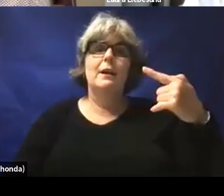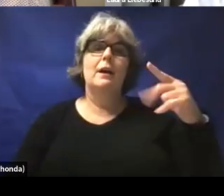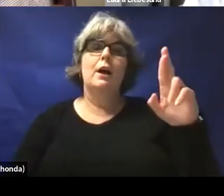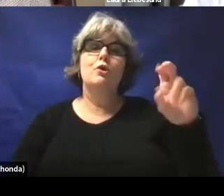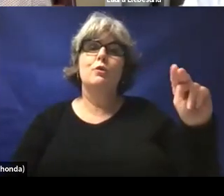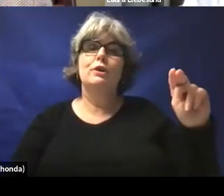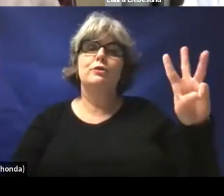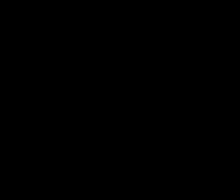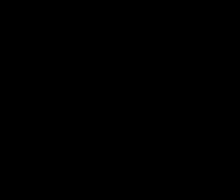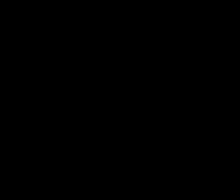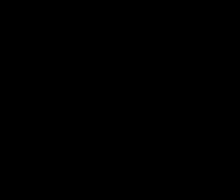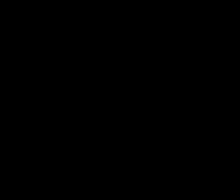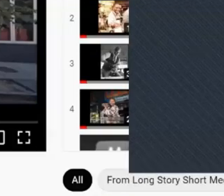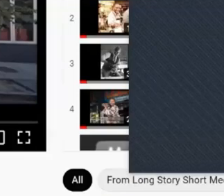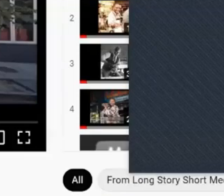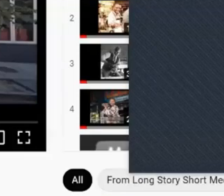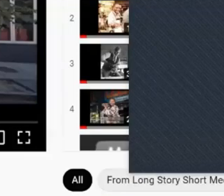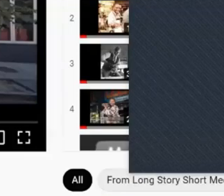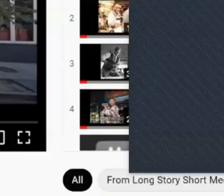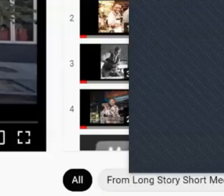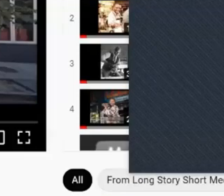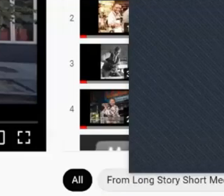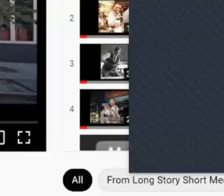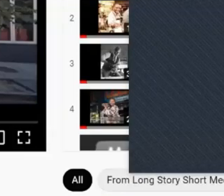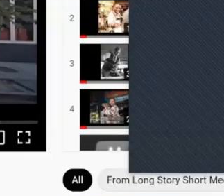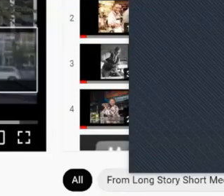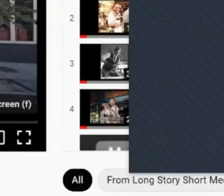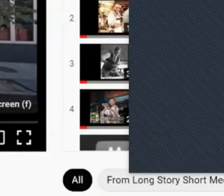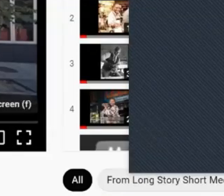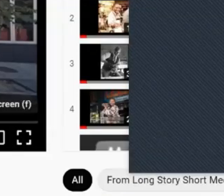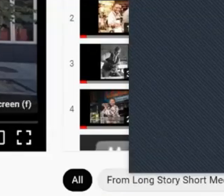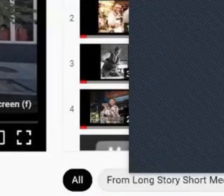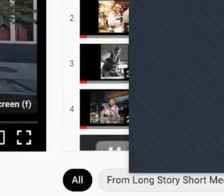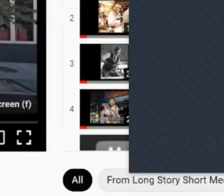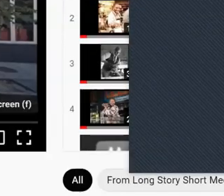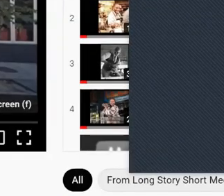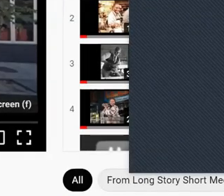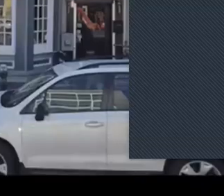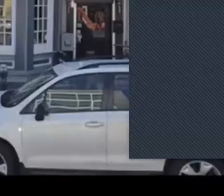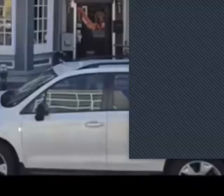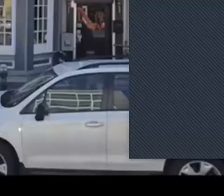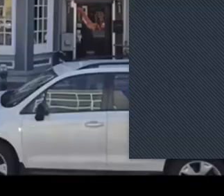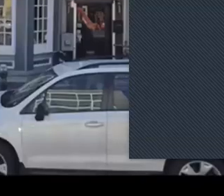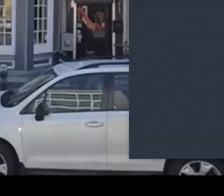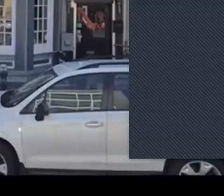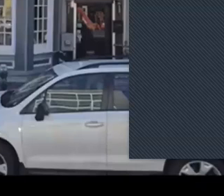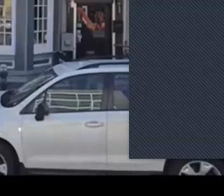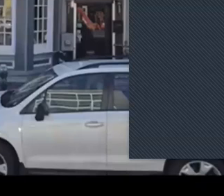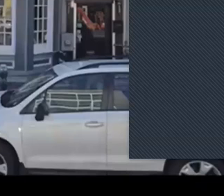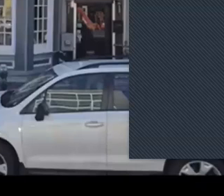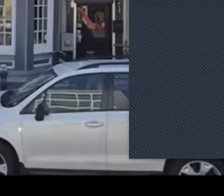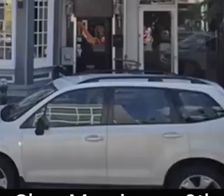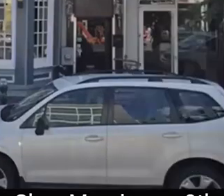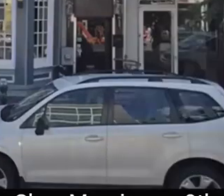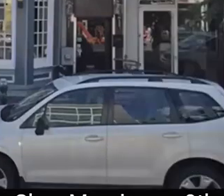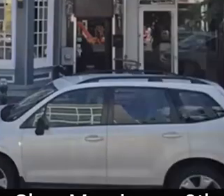interview number one, if you want to play that. We're called After Hours. After Hours. Except that one of